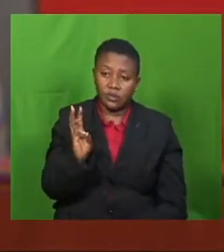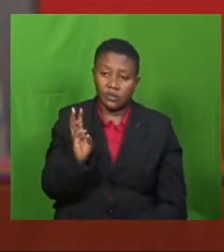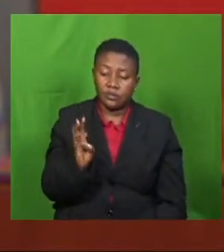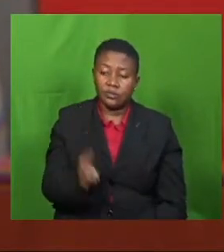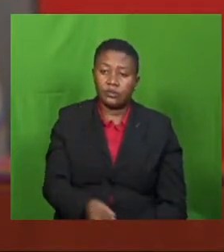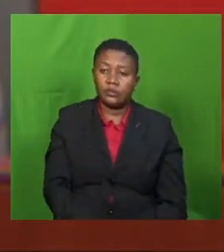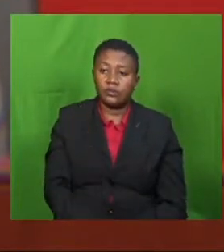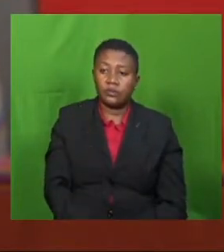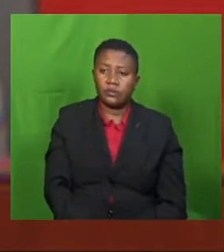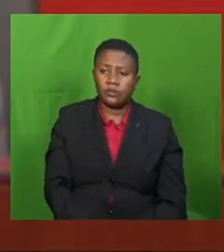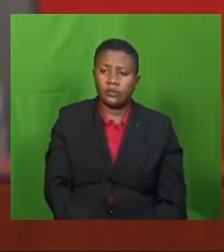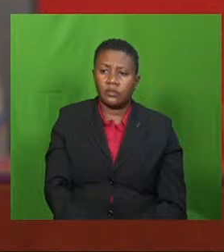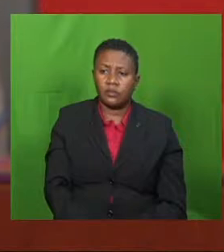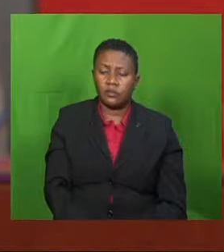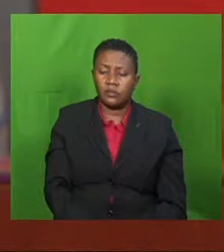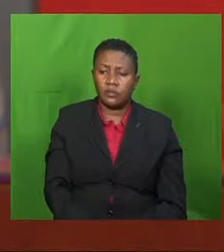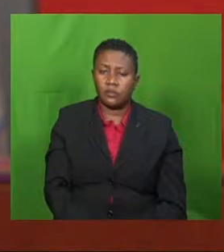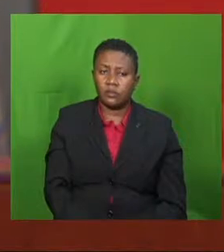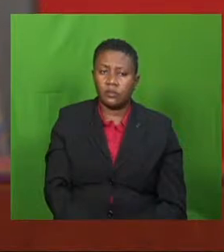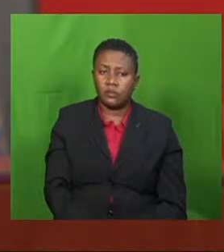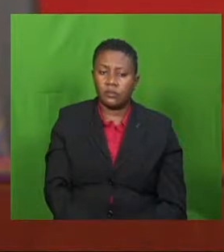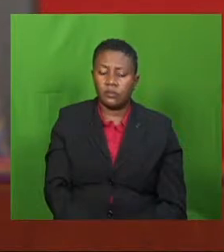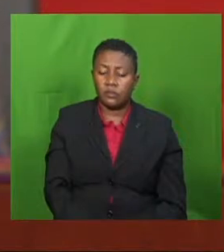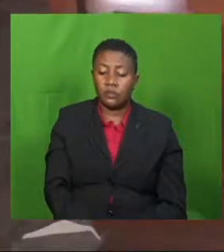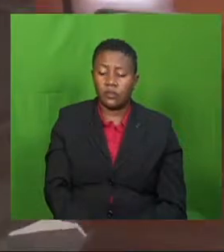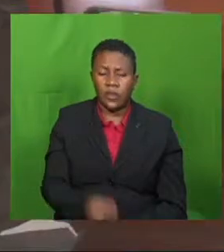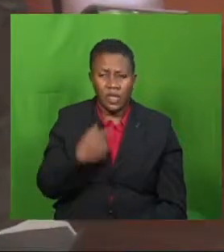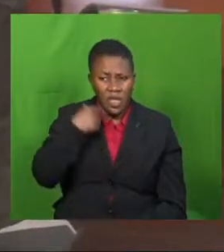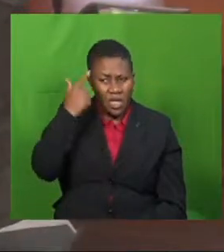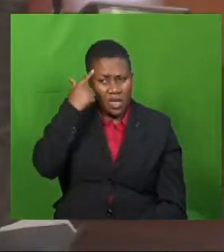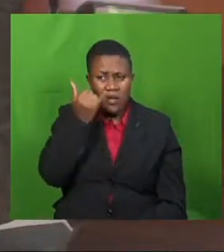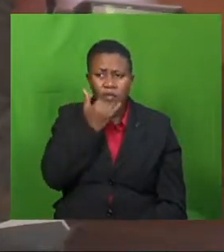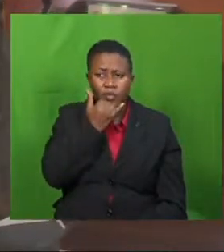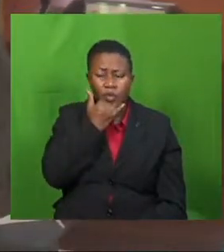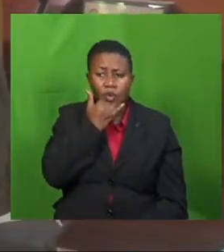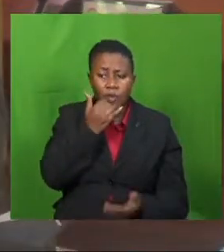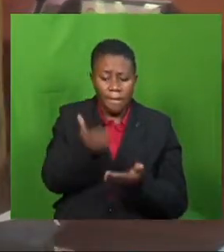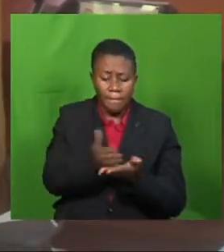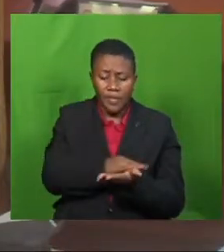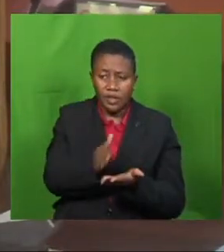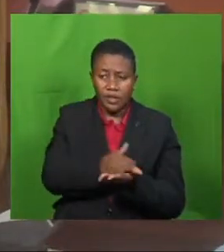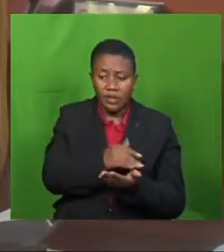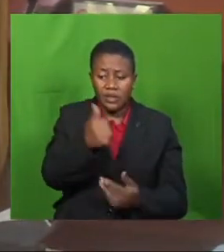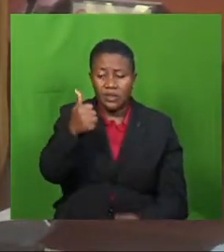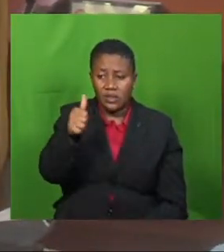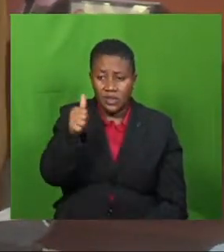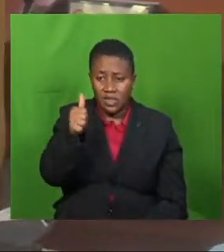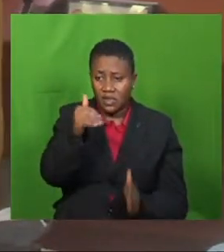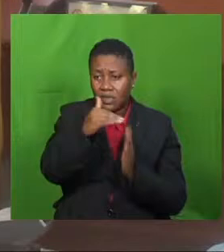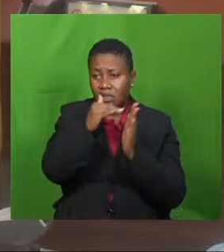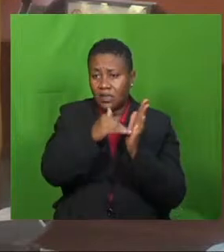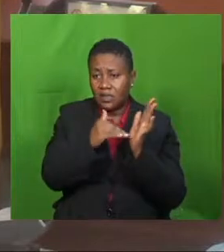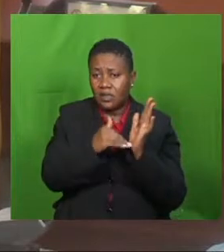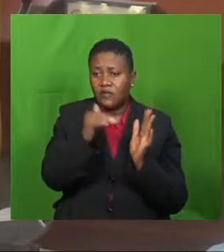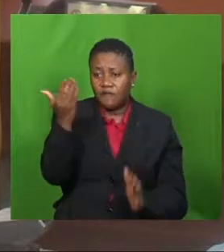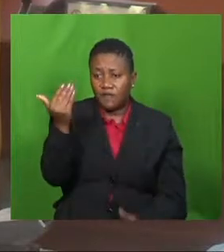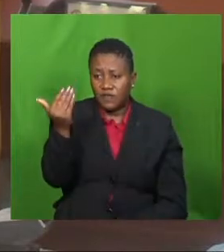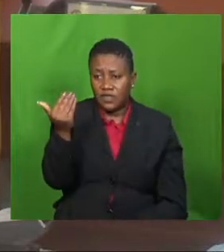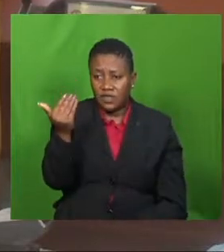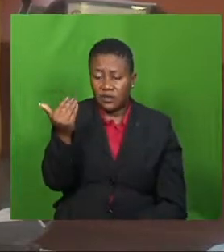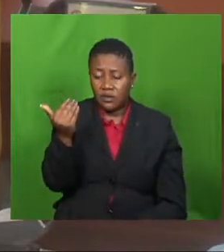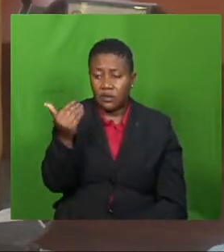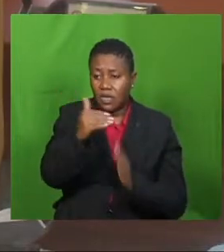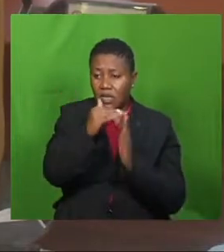Speaker, if you may indulge me, I think it's rather page 10, item 15 on page 10.